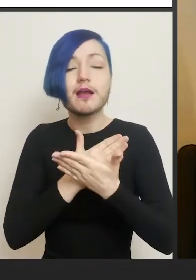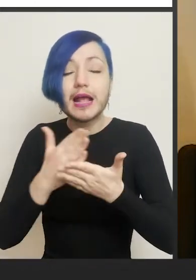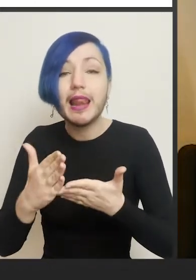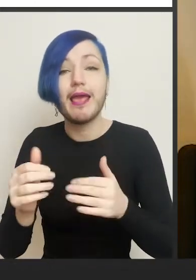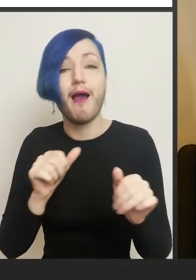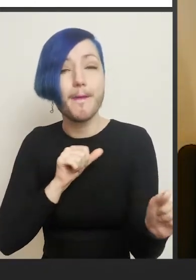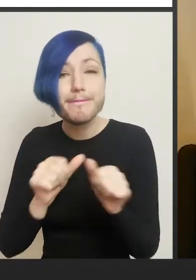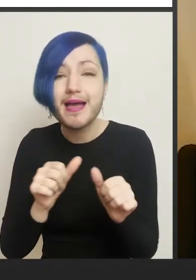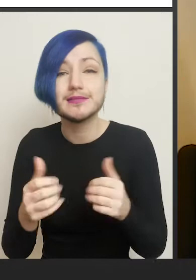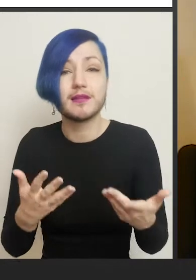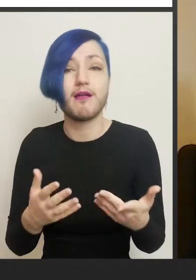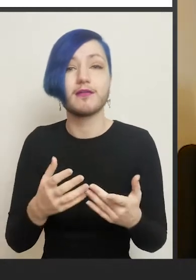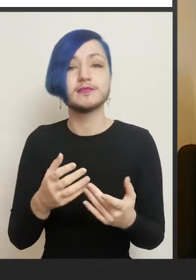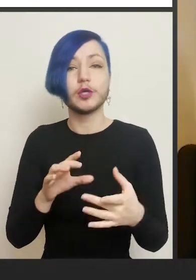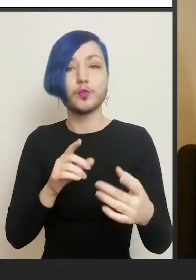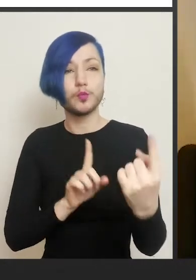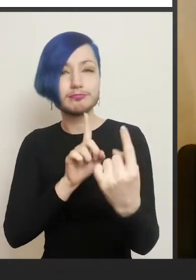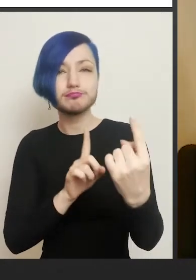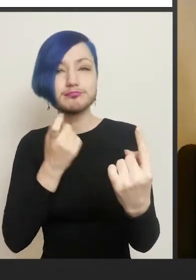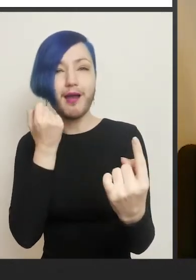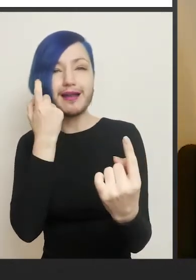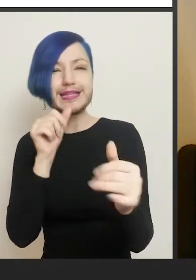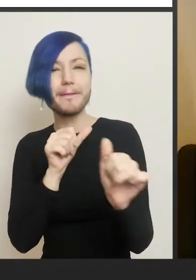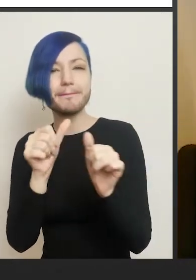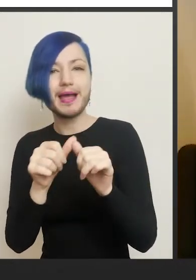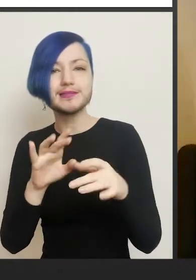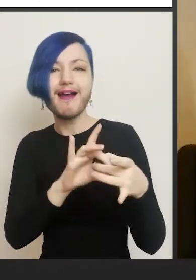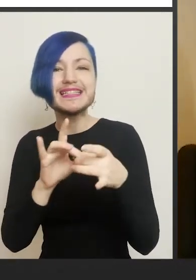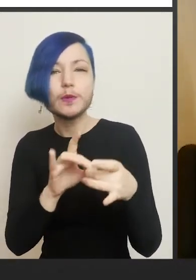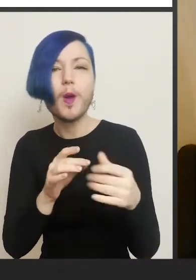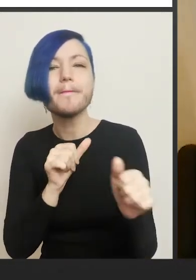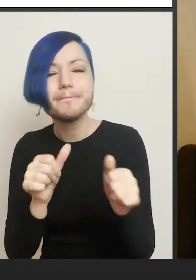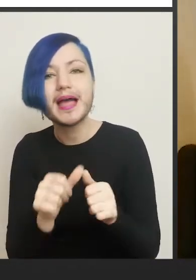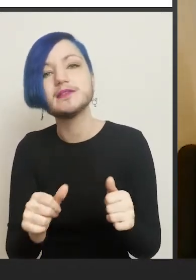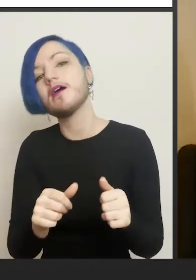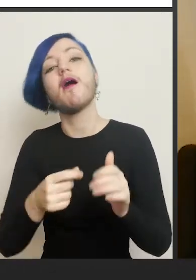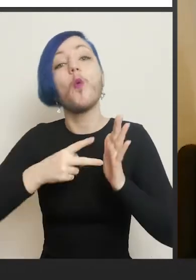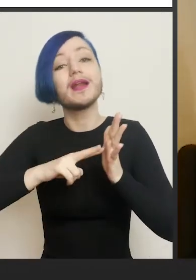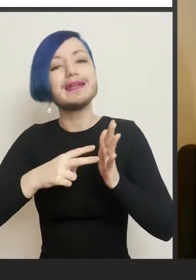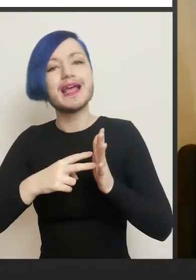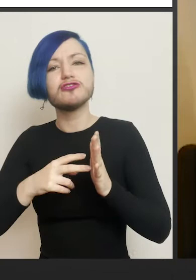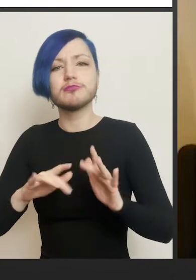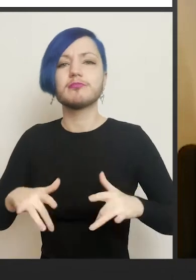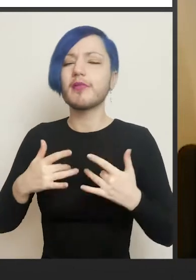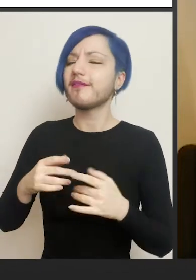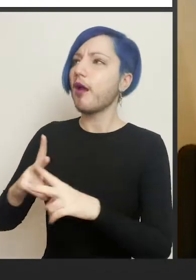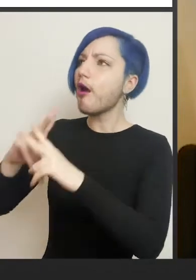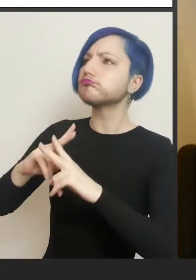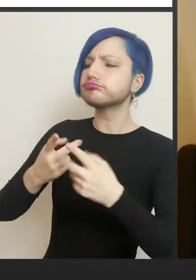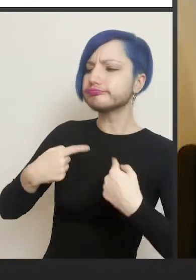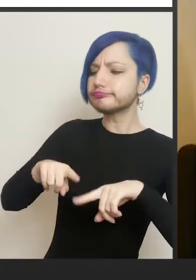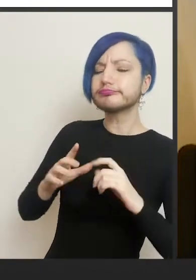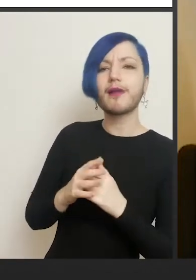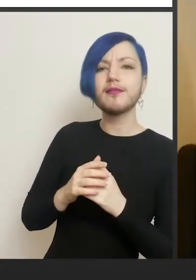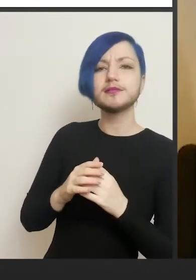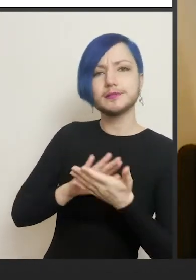more clearly, they understand one another a bit better, they teamwork better, they feel looked after by their organization, and in return